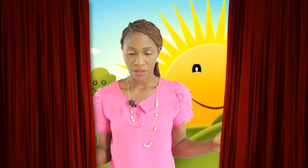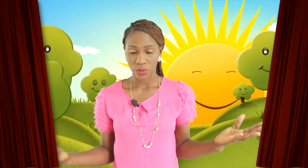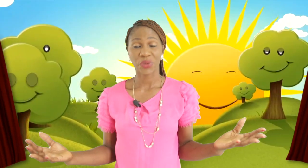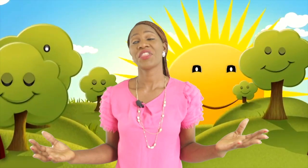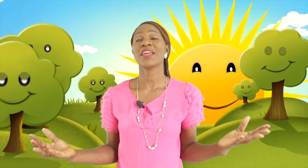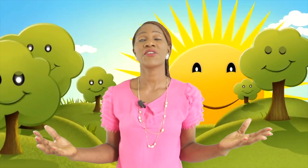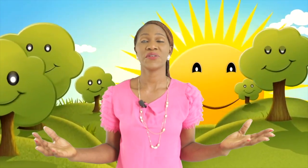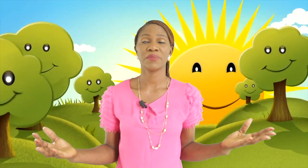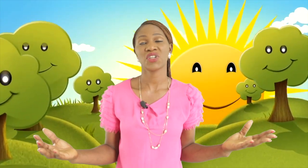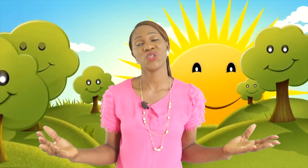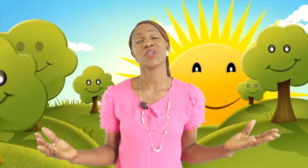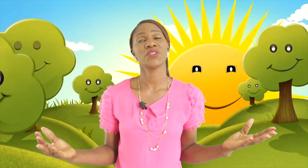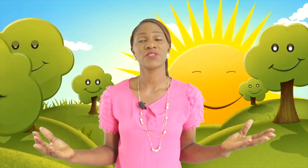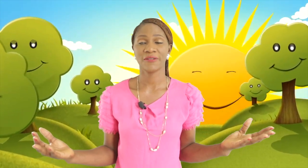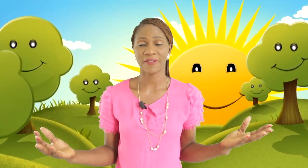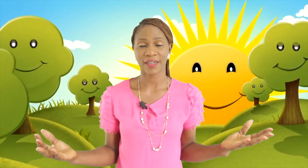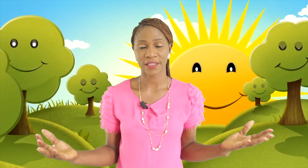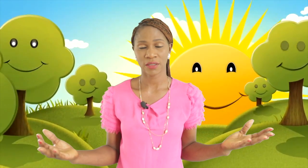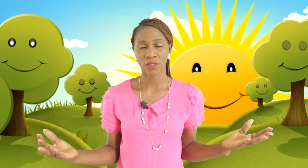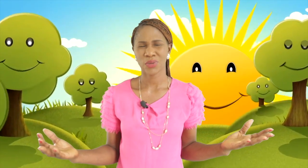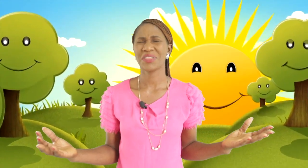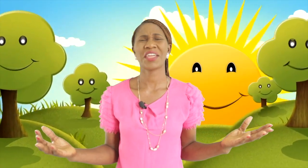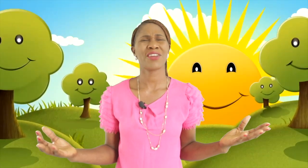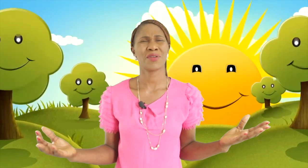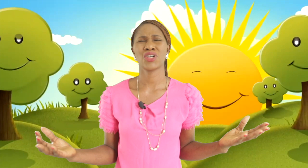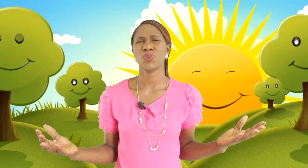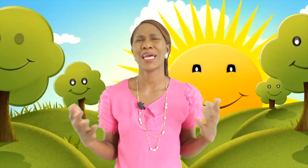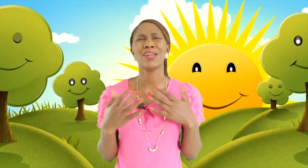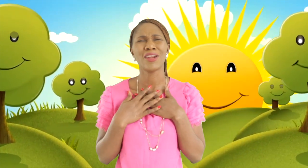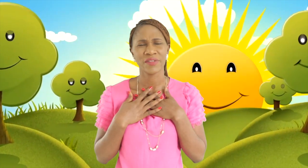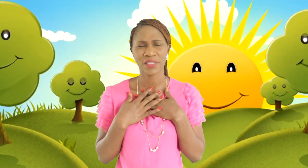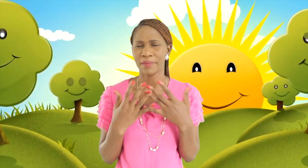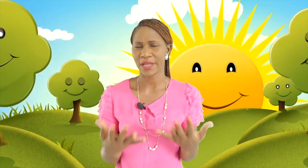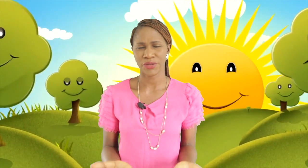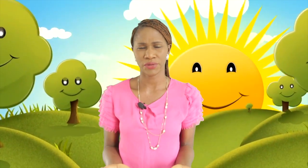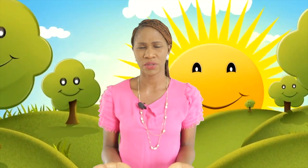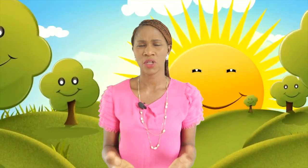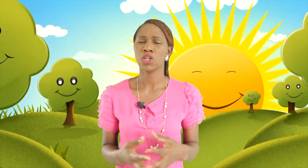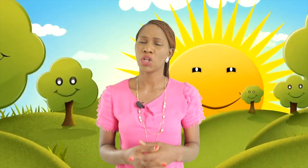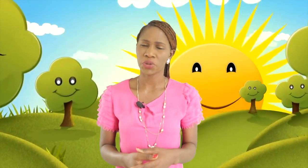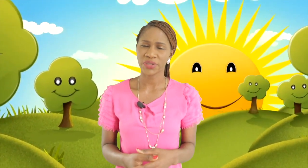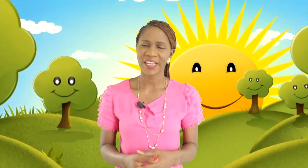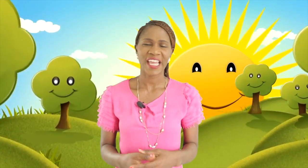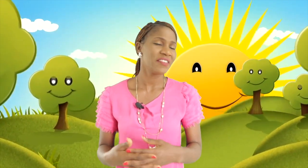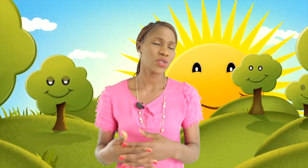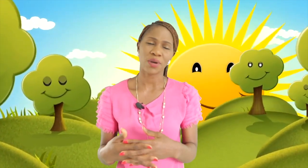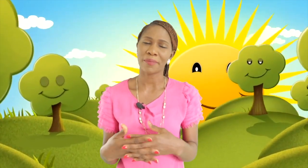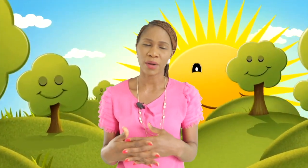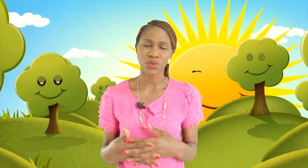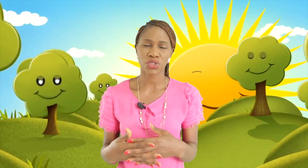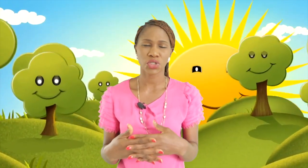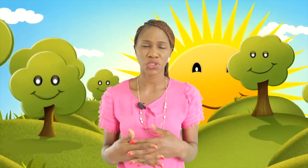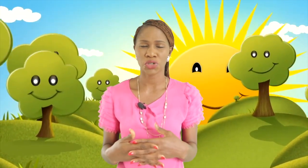Father, we thank you because you're a good, good Father. We thank you because we are loved by you. Lord, even as